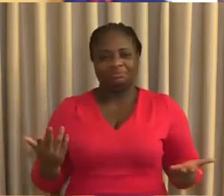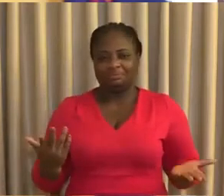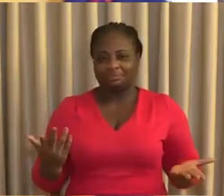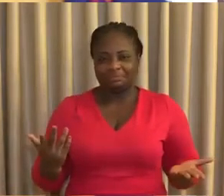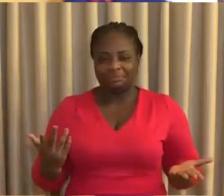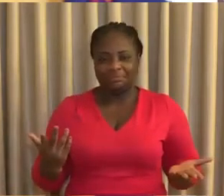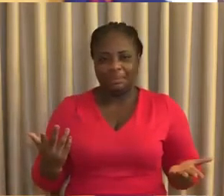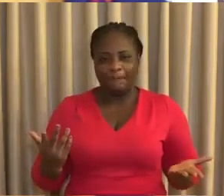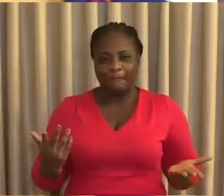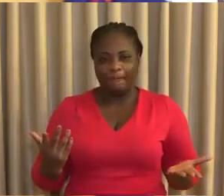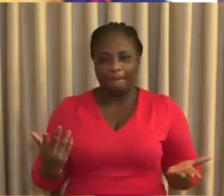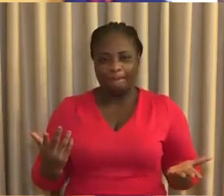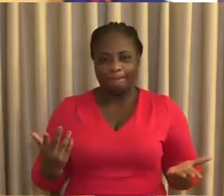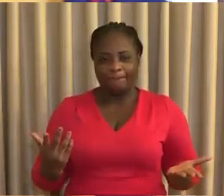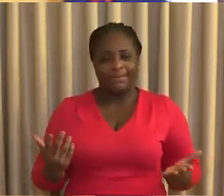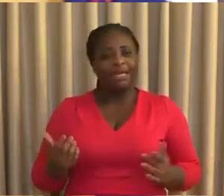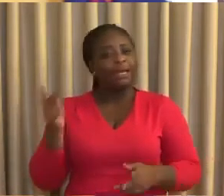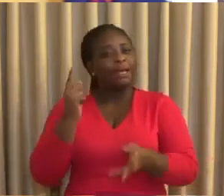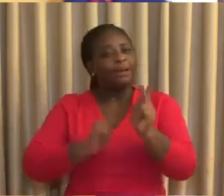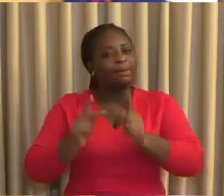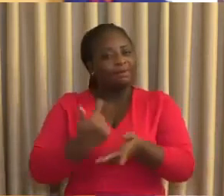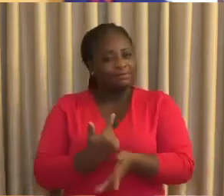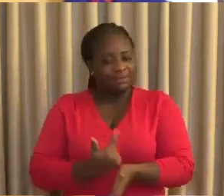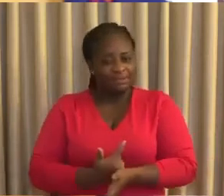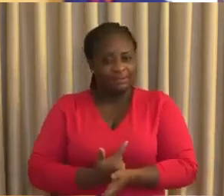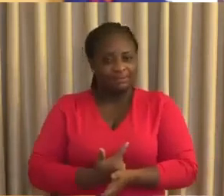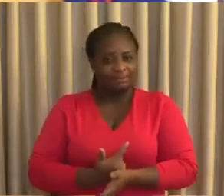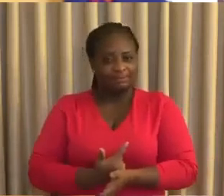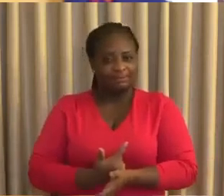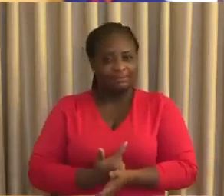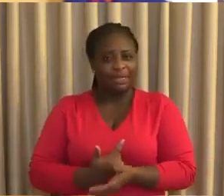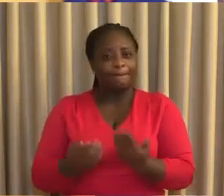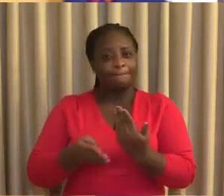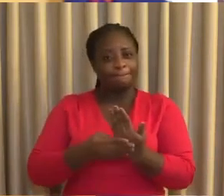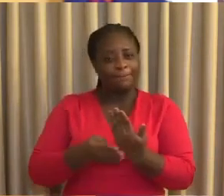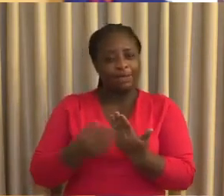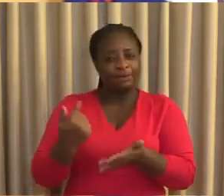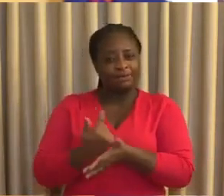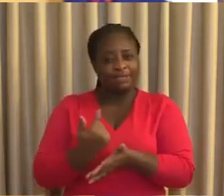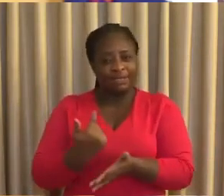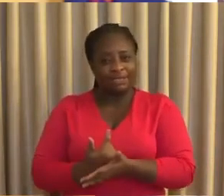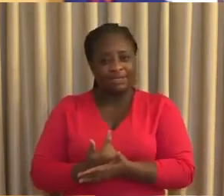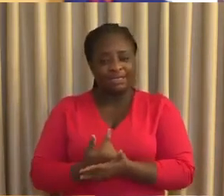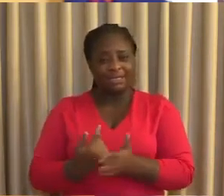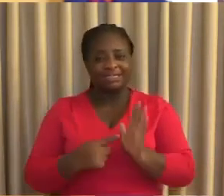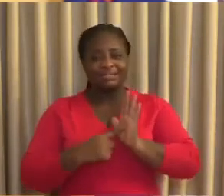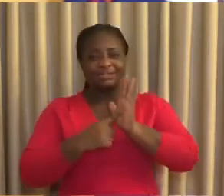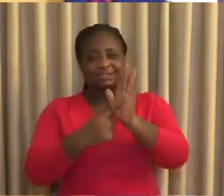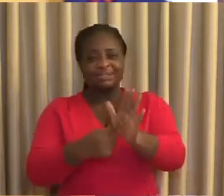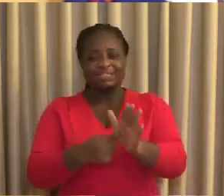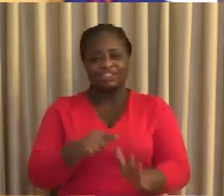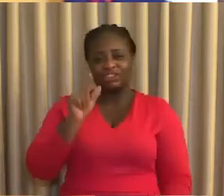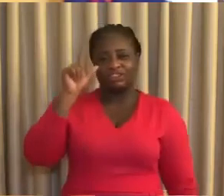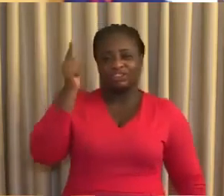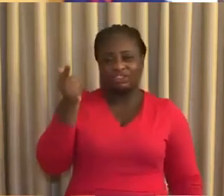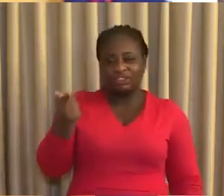Fellow Ghanaians, with the Bank of Ghana predicting a worst case GDP growth rate scenario